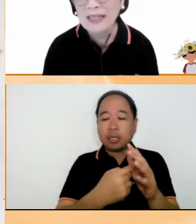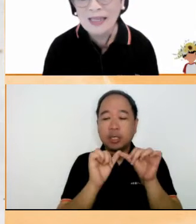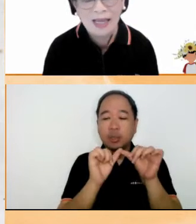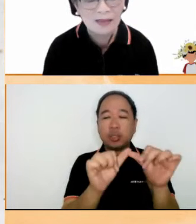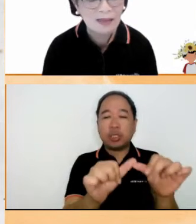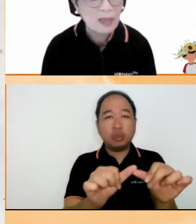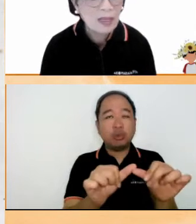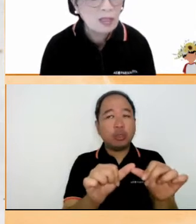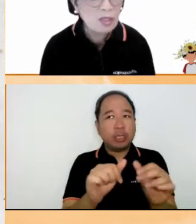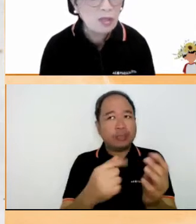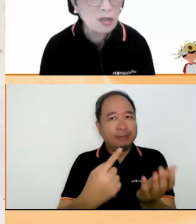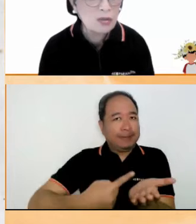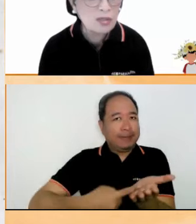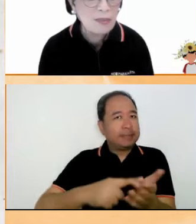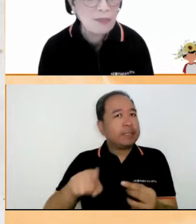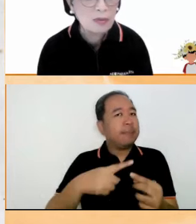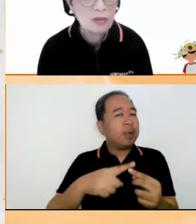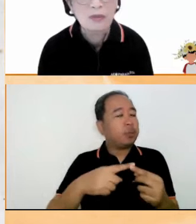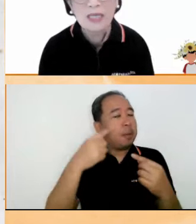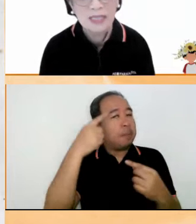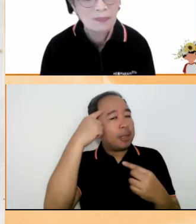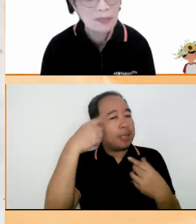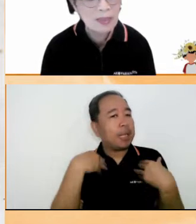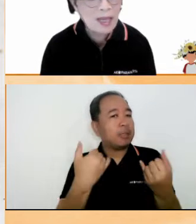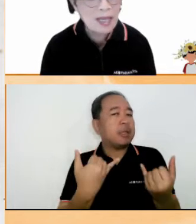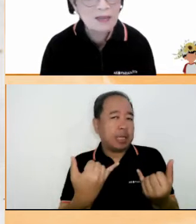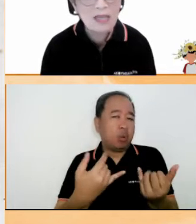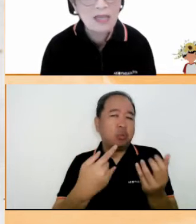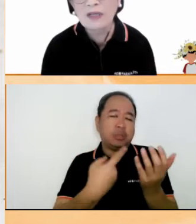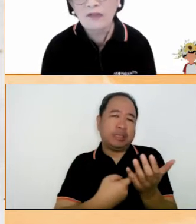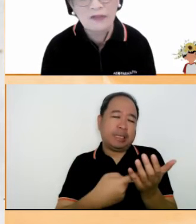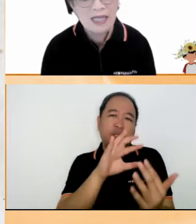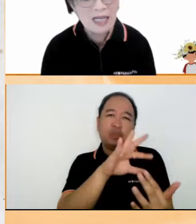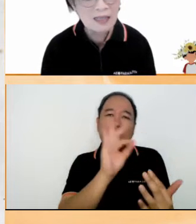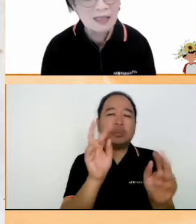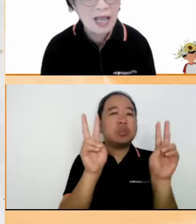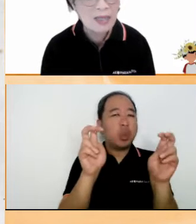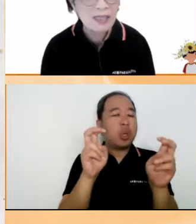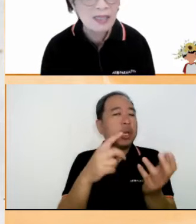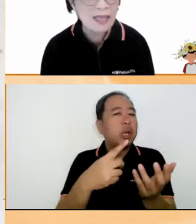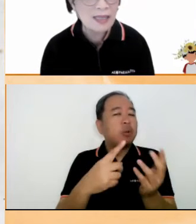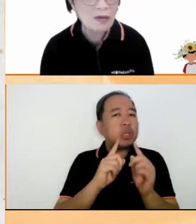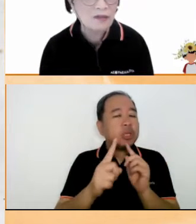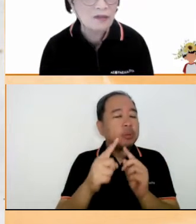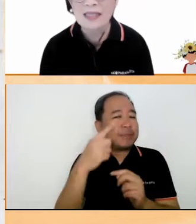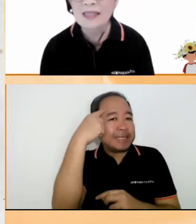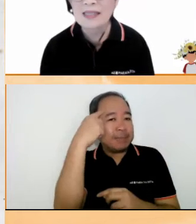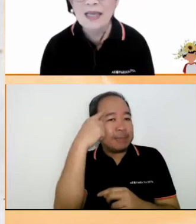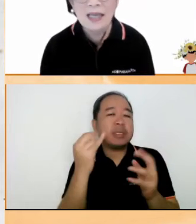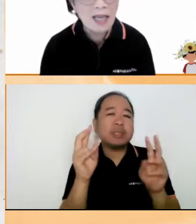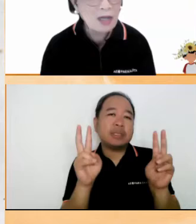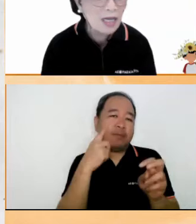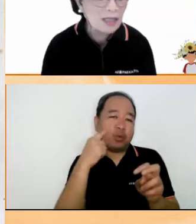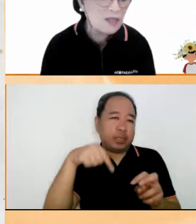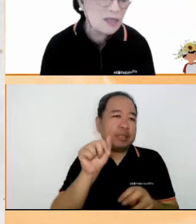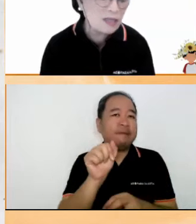mental health. So we chose Usapang Lusog Isip as the theme for the 15th Ako Para sa Bata conference. And